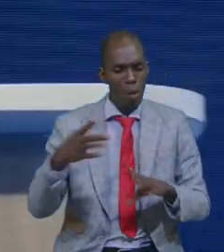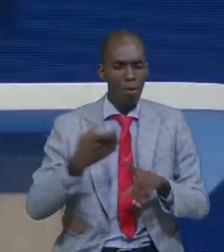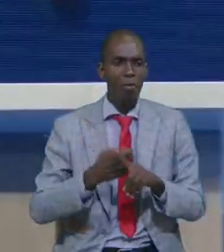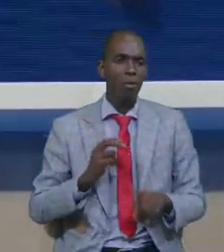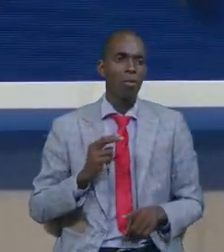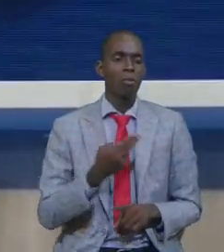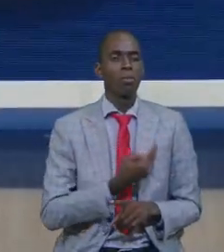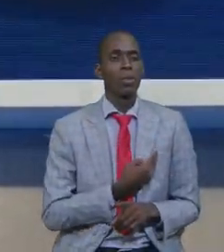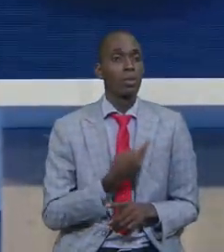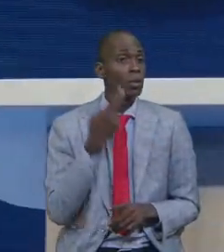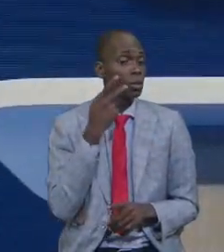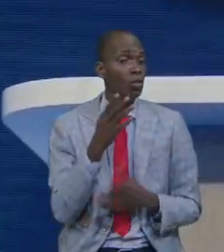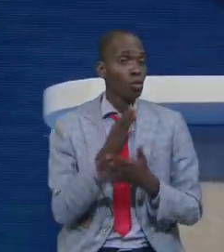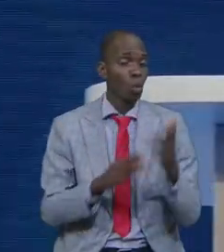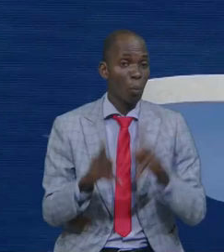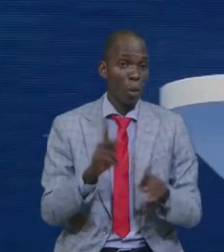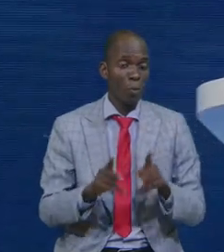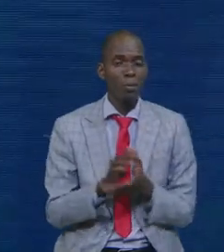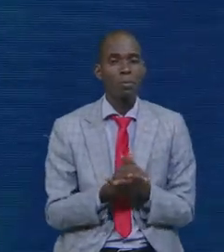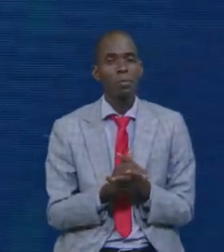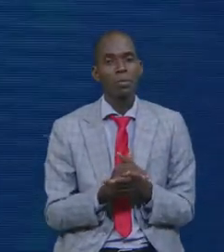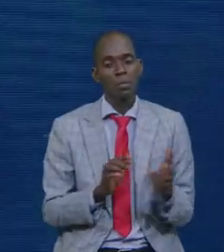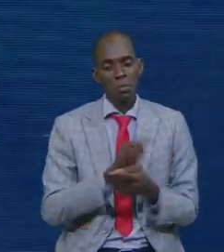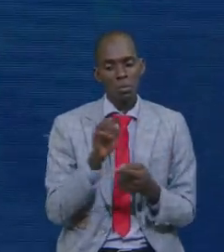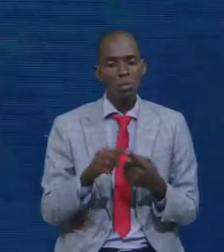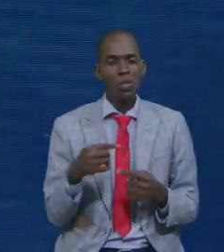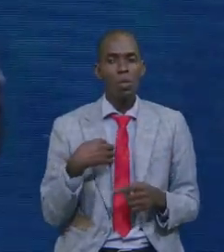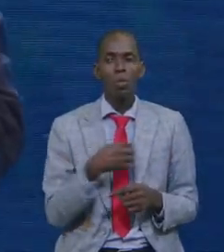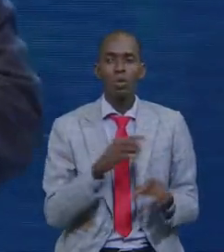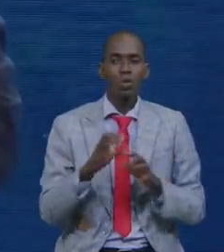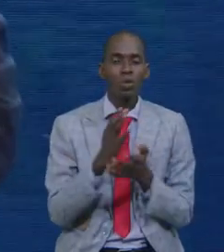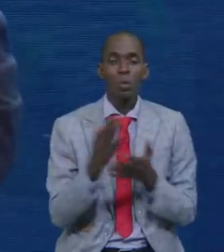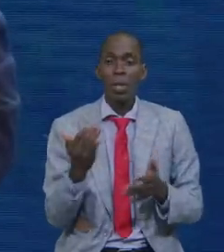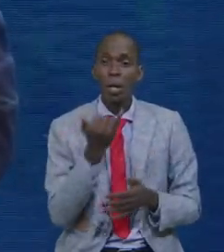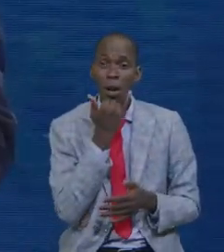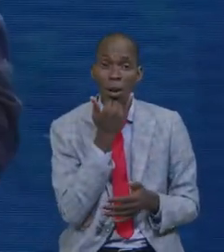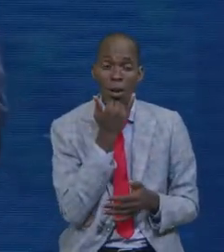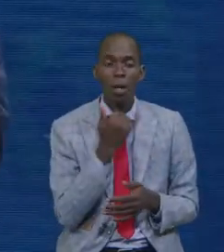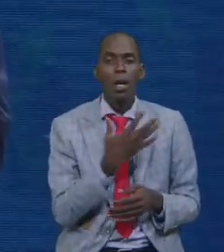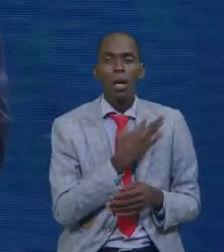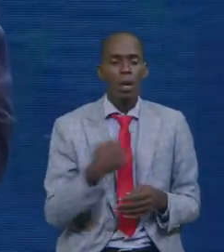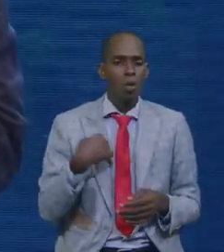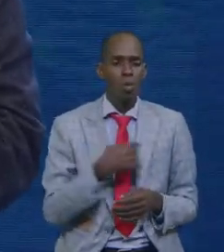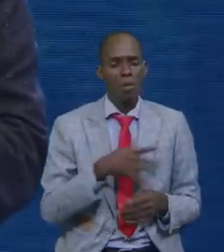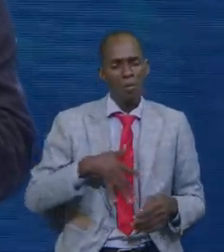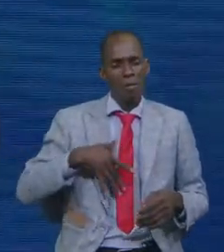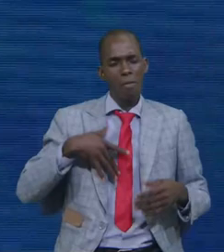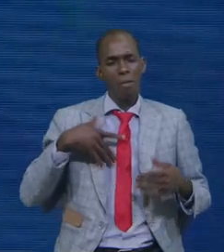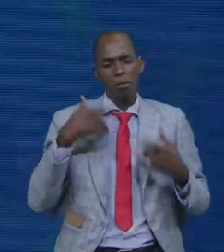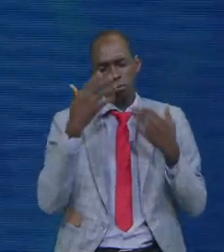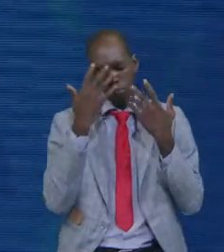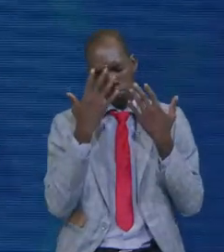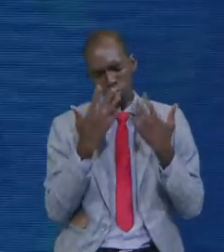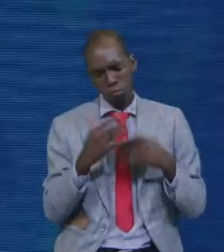some people, when they do something wrong and they feel guilty, they